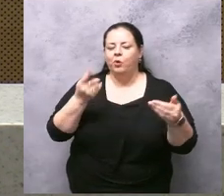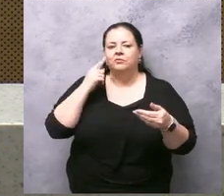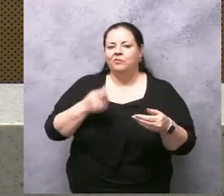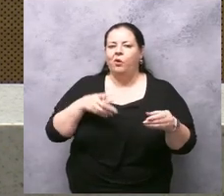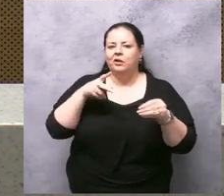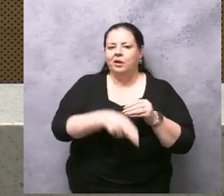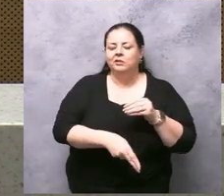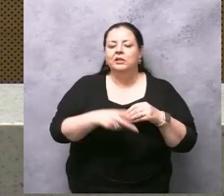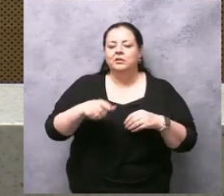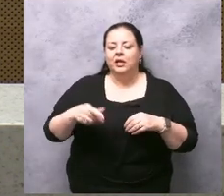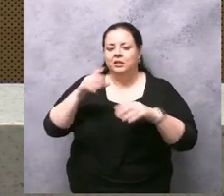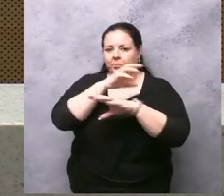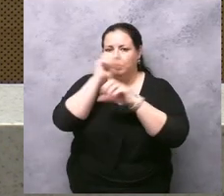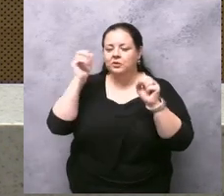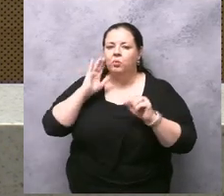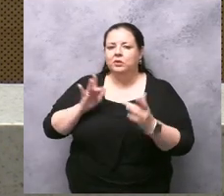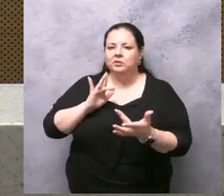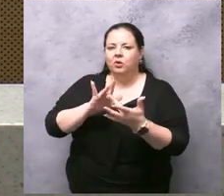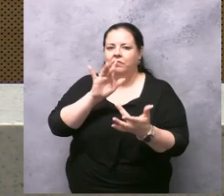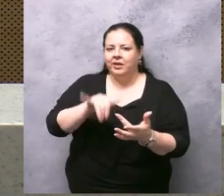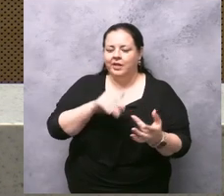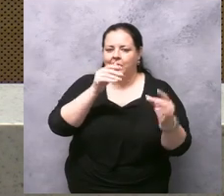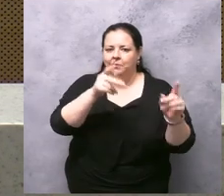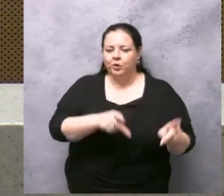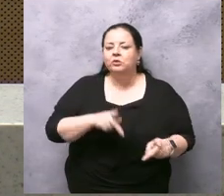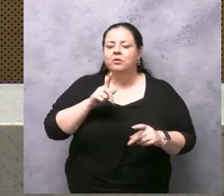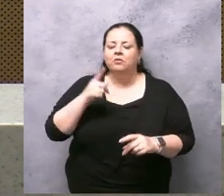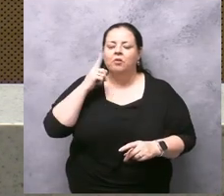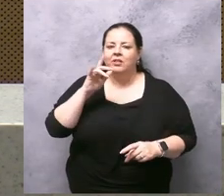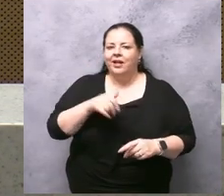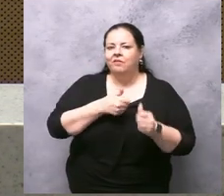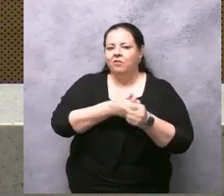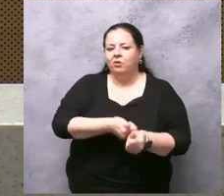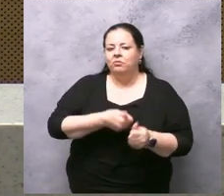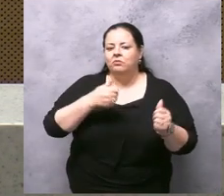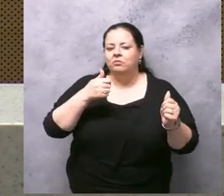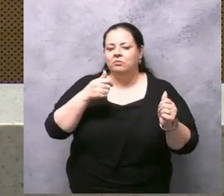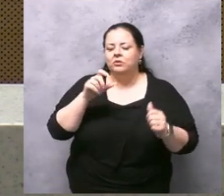Authorize the president of the board to notify the individual proposed action pursuant to section